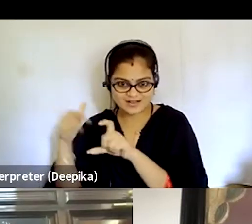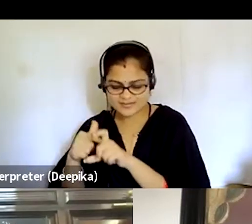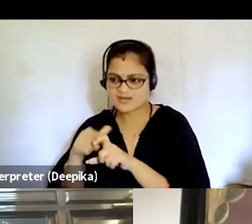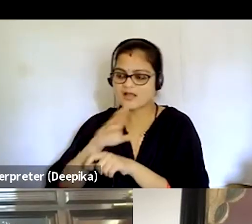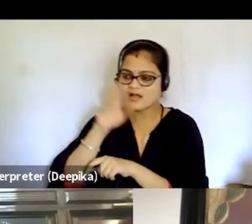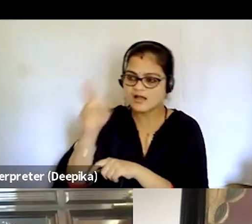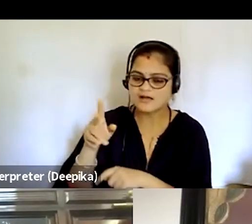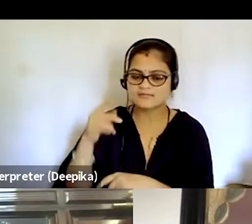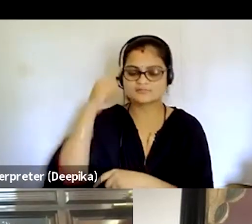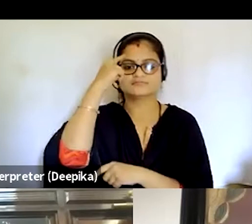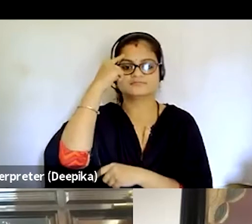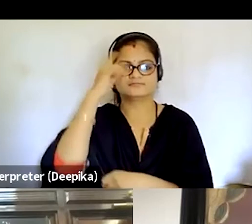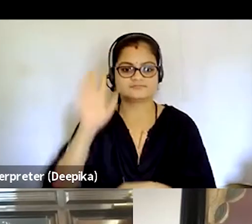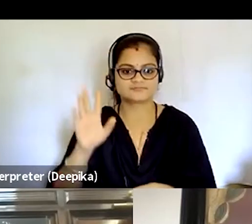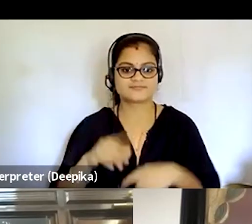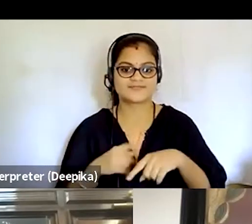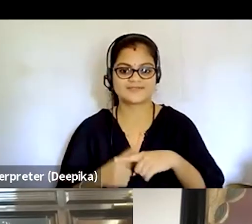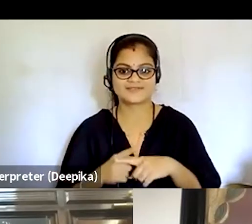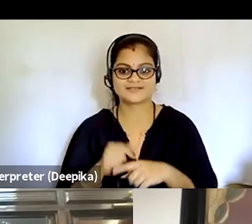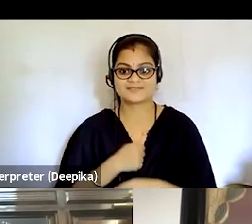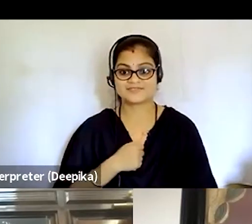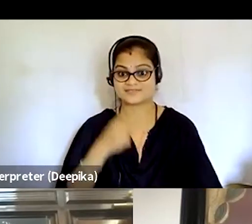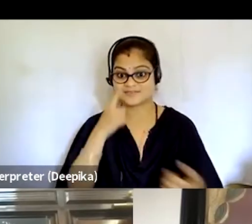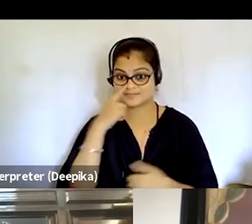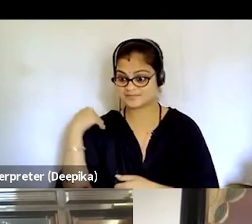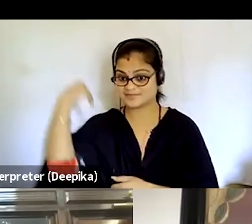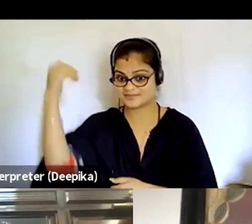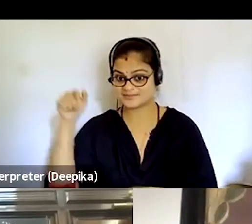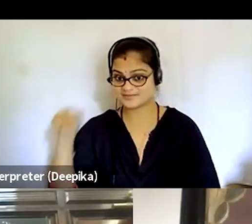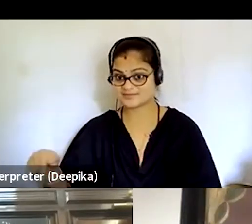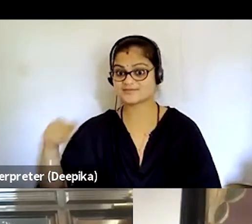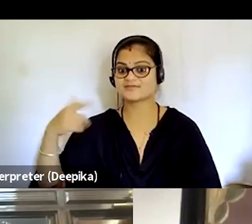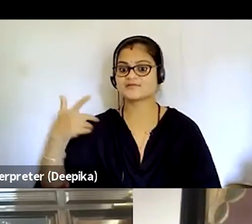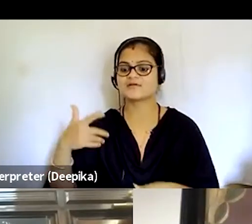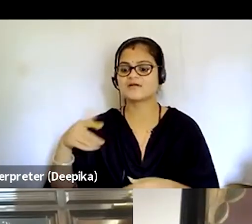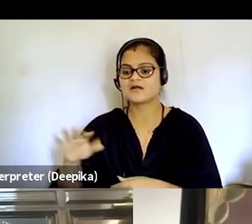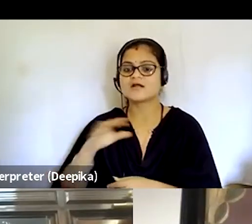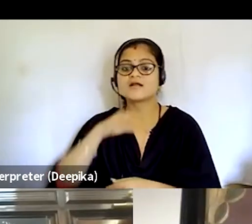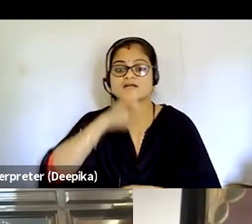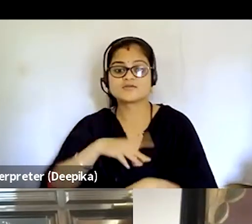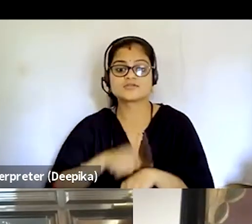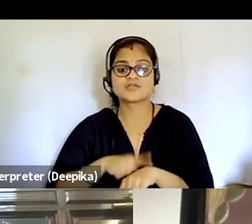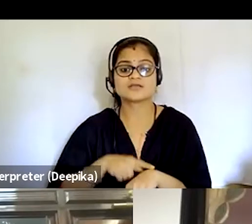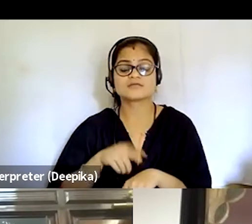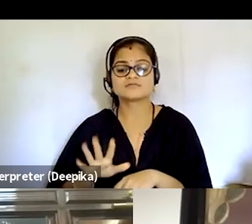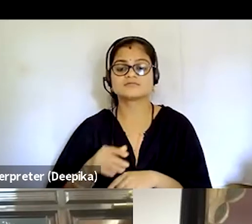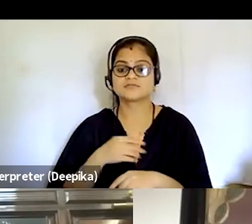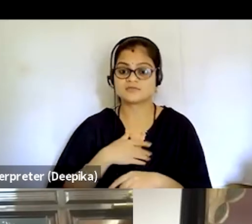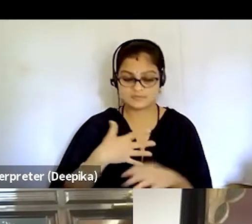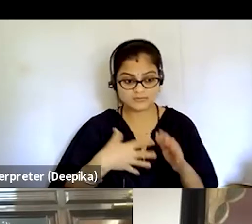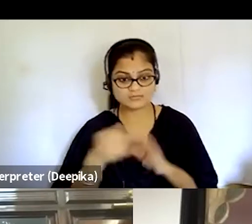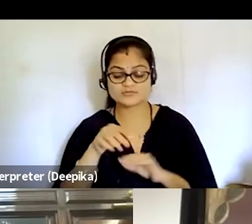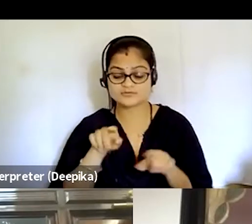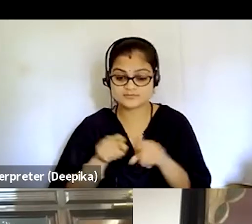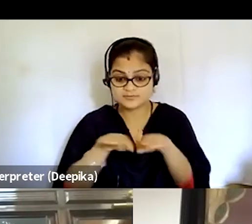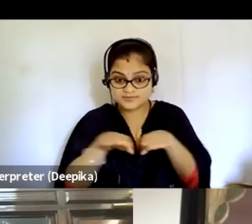had a sister who was, who went professional when she was just a teenager. And Right. she really wanted me to get out there on stage,